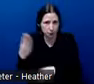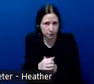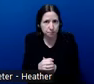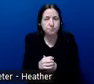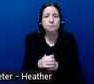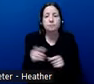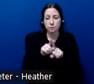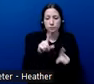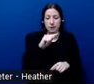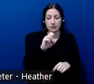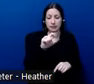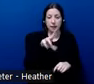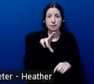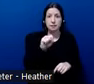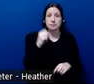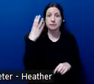TELUS.